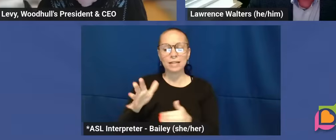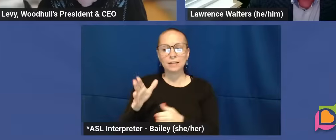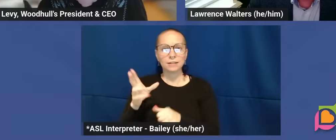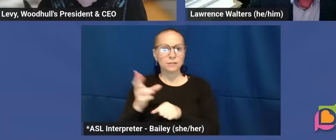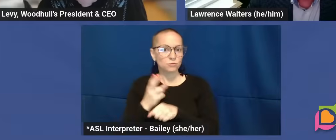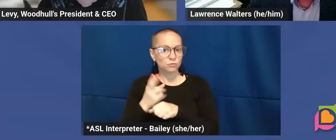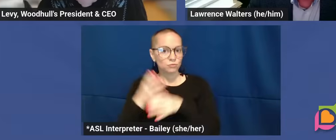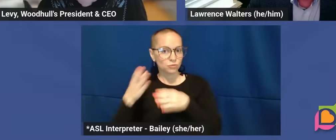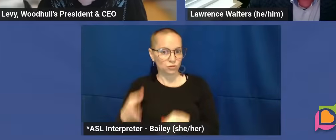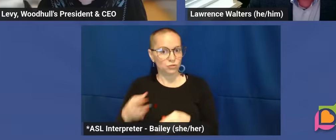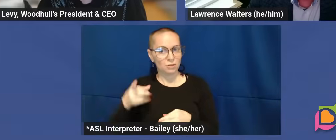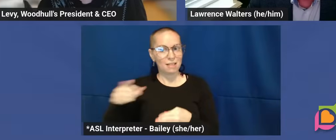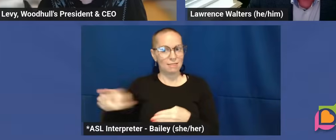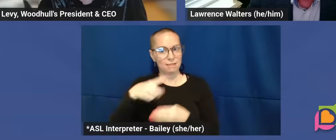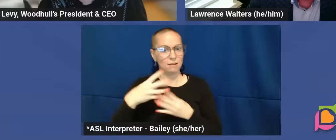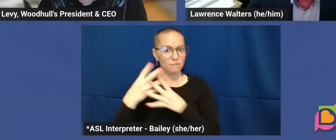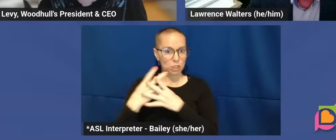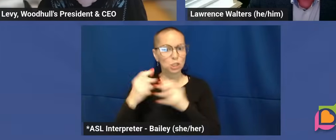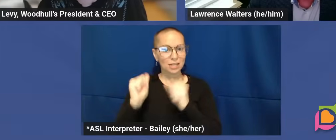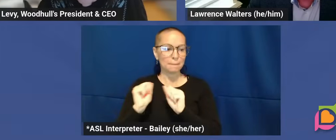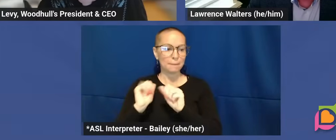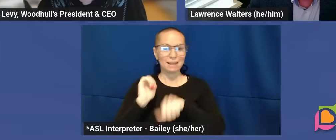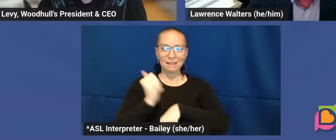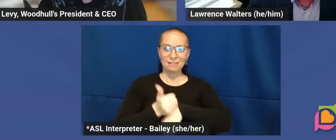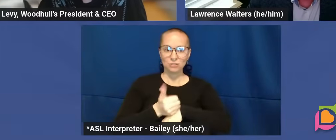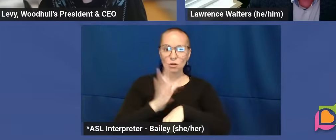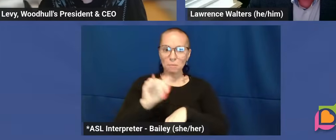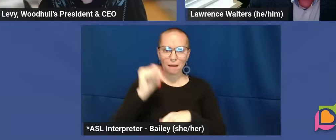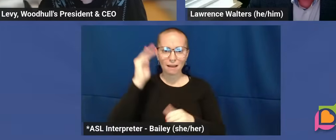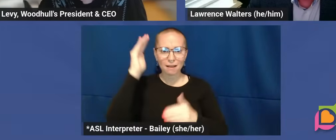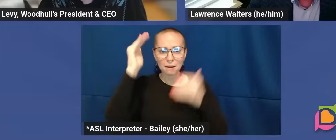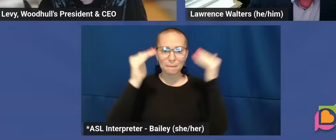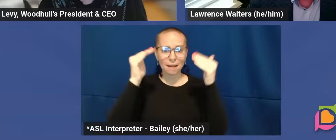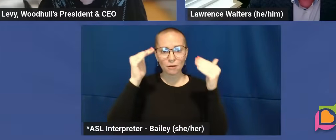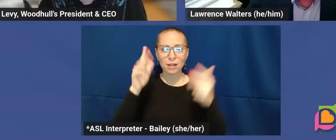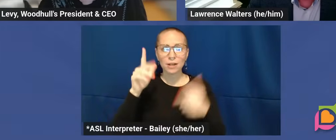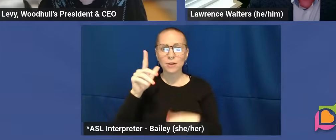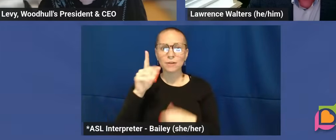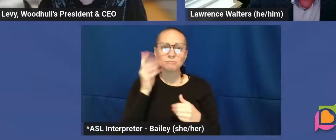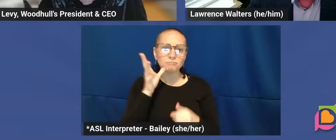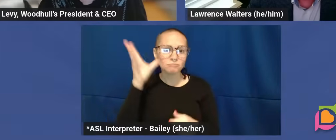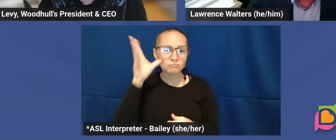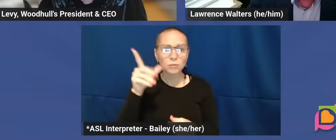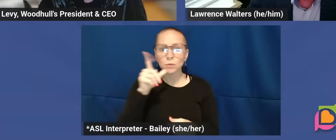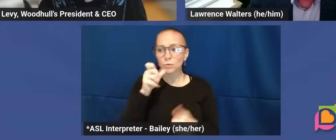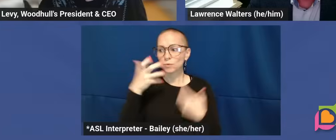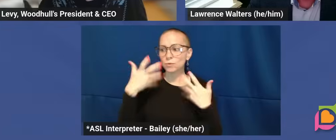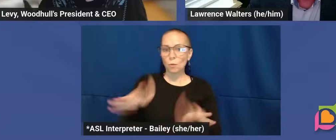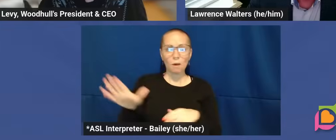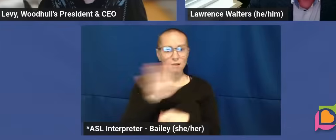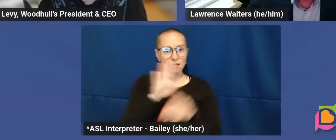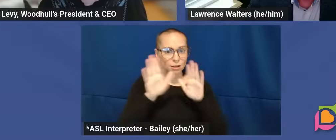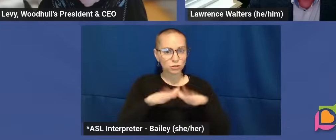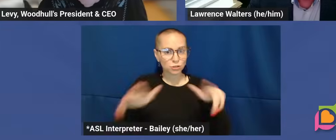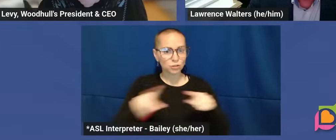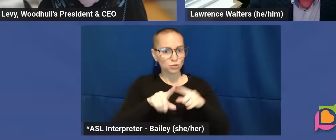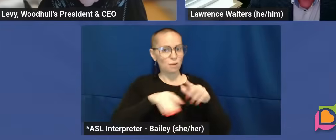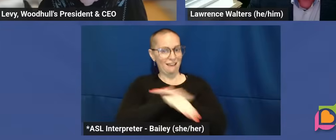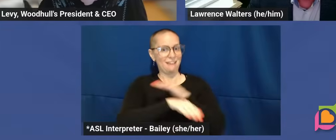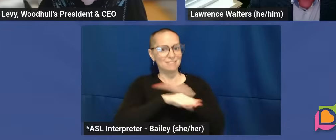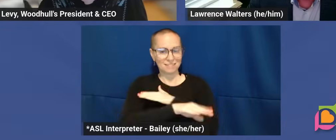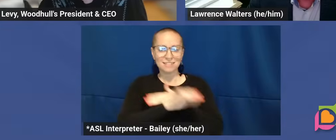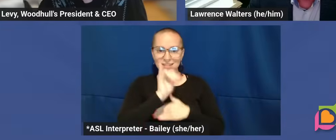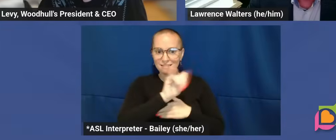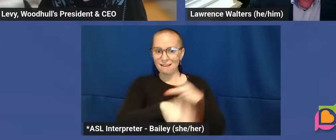content filter that can be installed by a parent that doesn't want their child to access adult content, very easy to